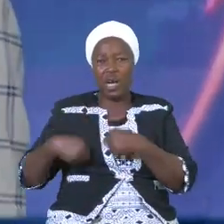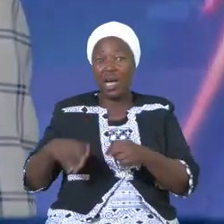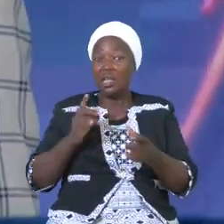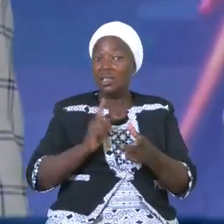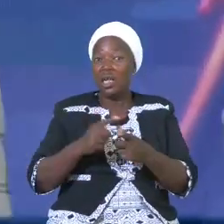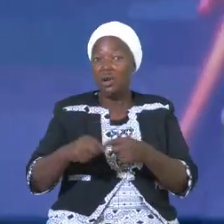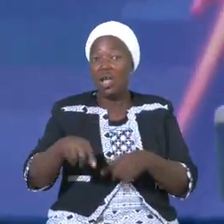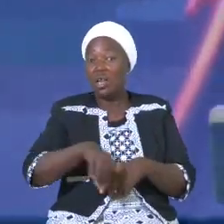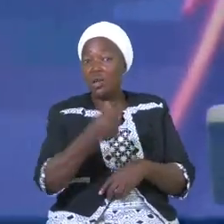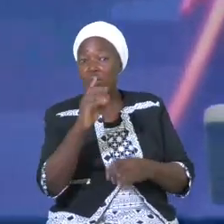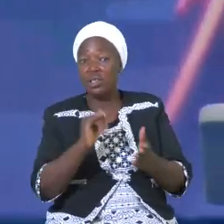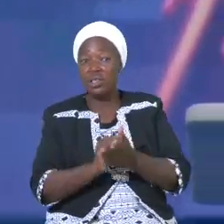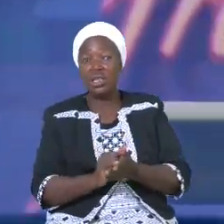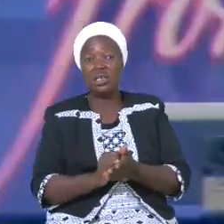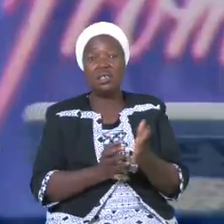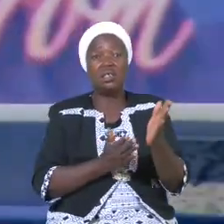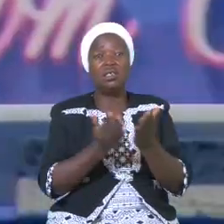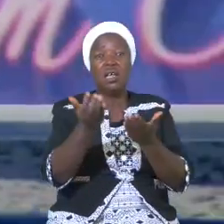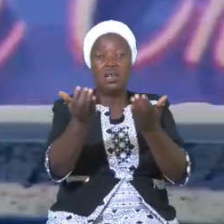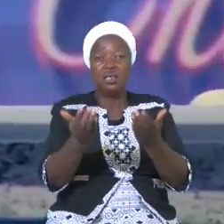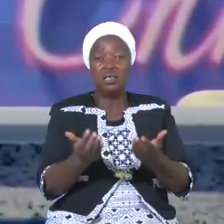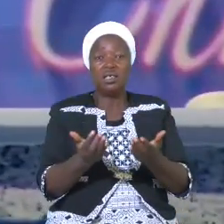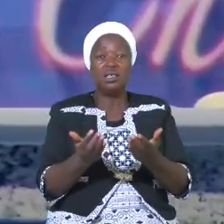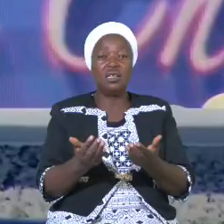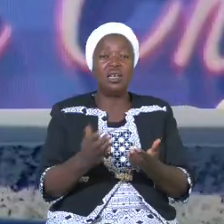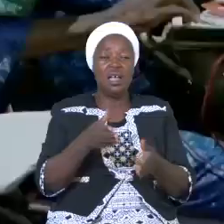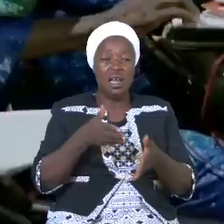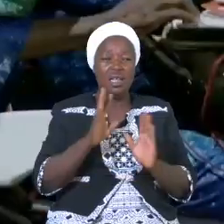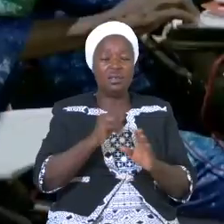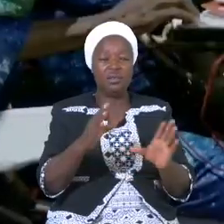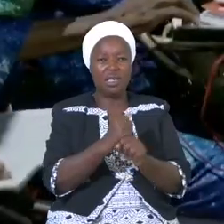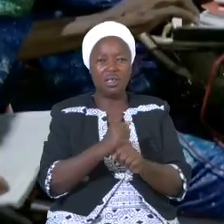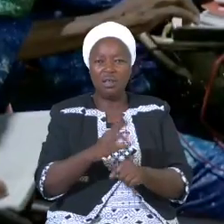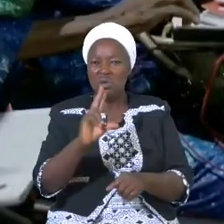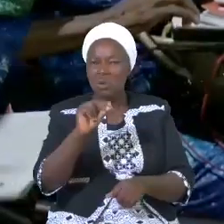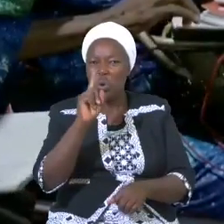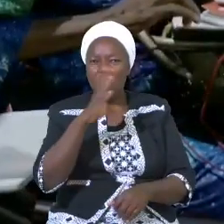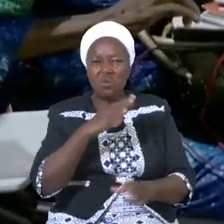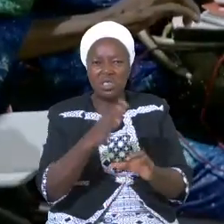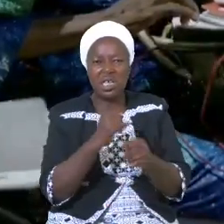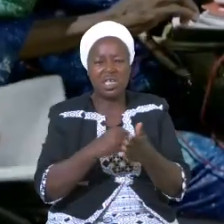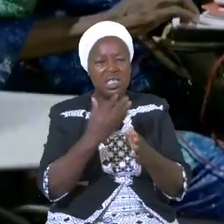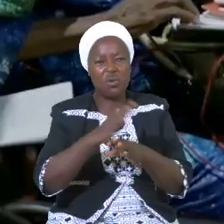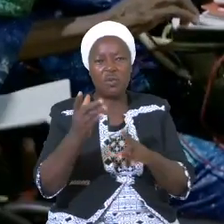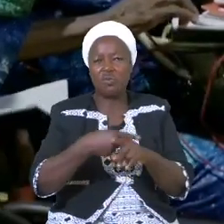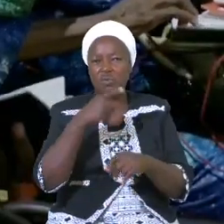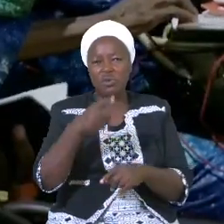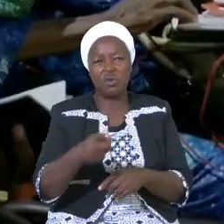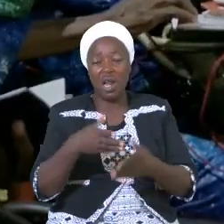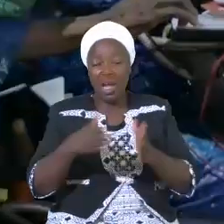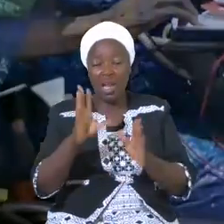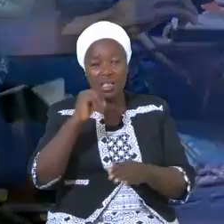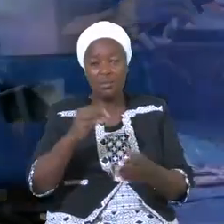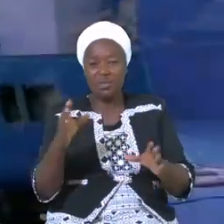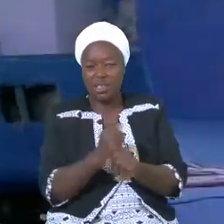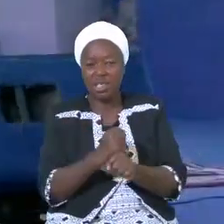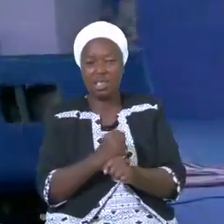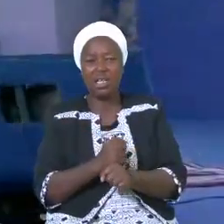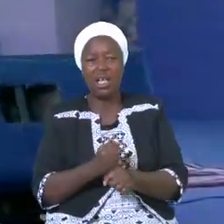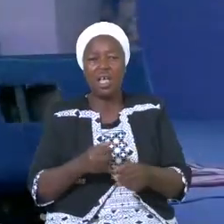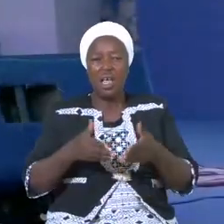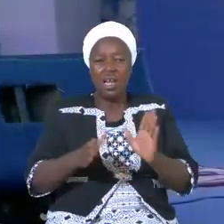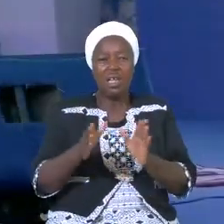take nobody will take it away from you let him take the team